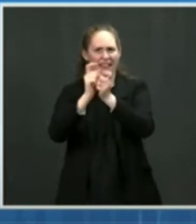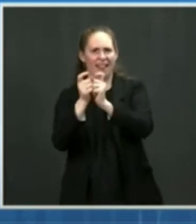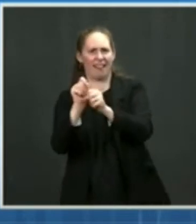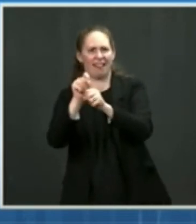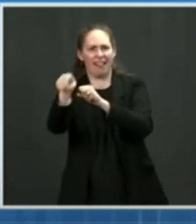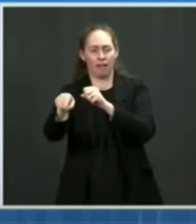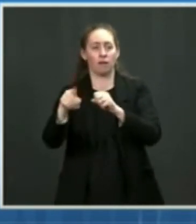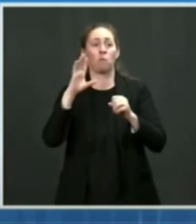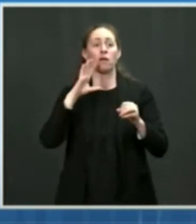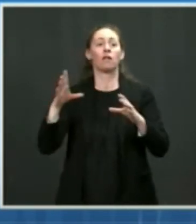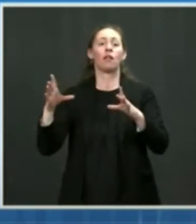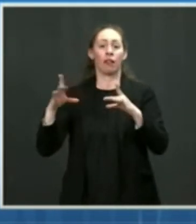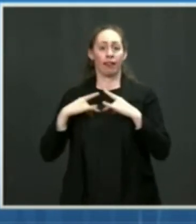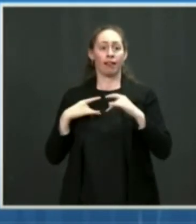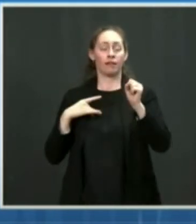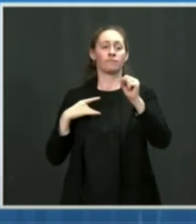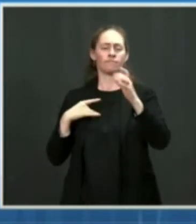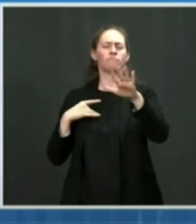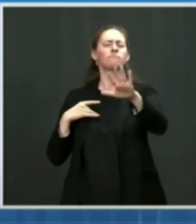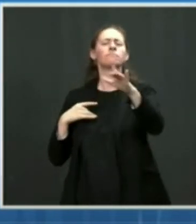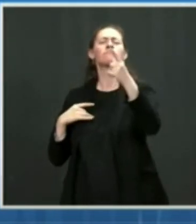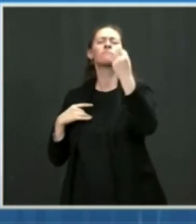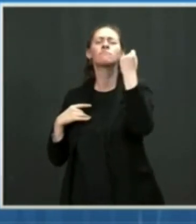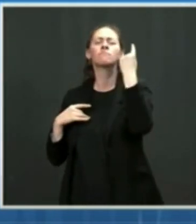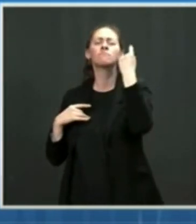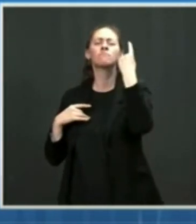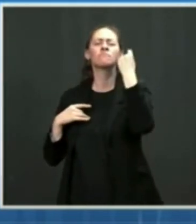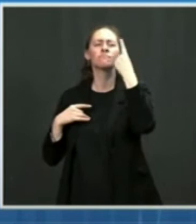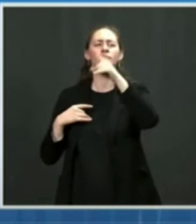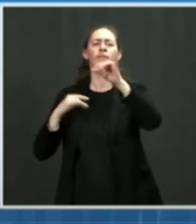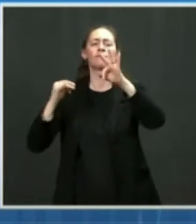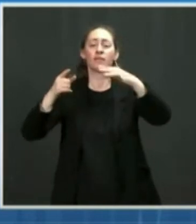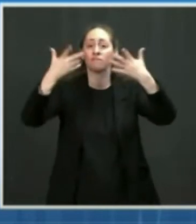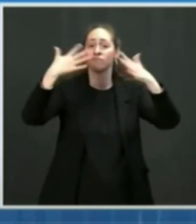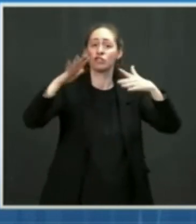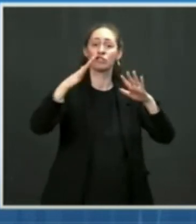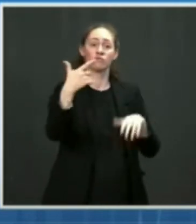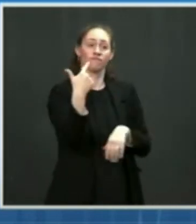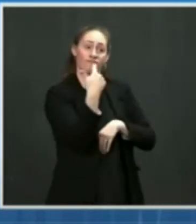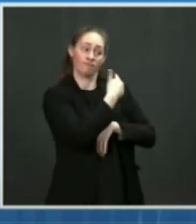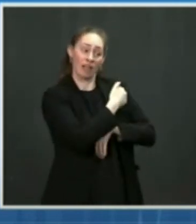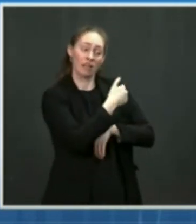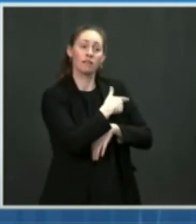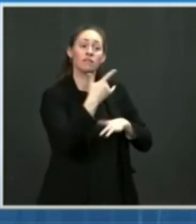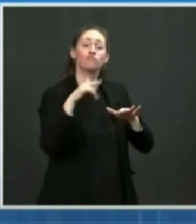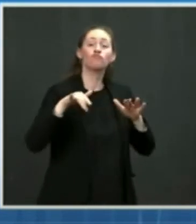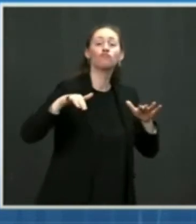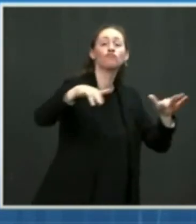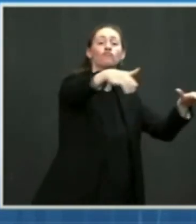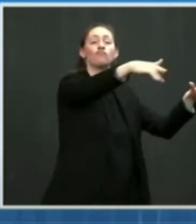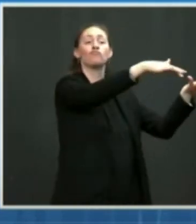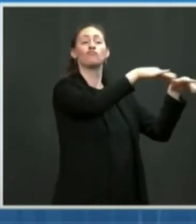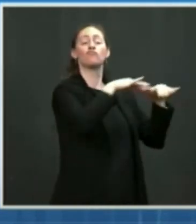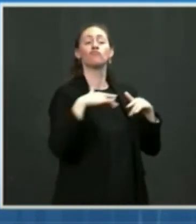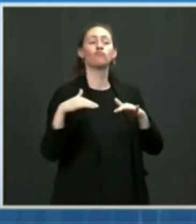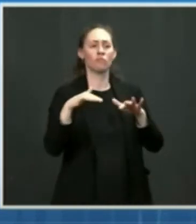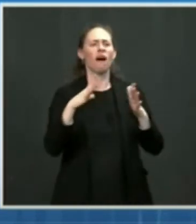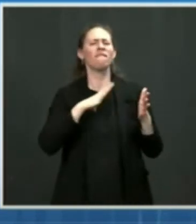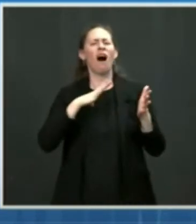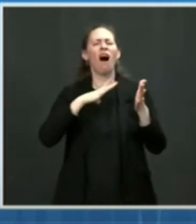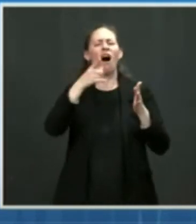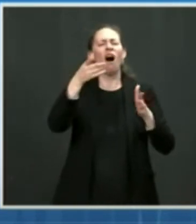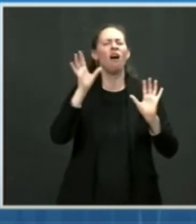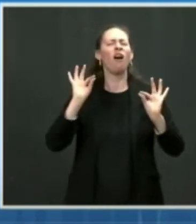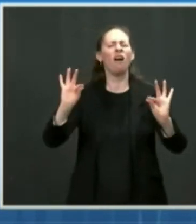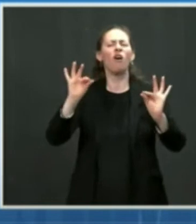went out into the post-vaccination period, you were really quite well protected. So I think I'd